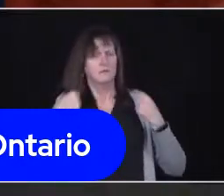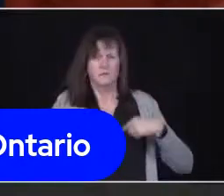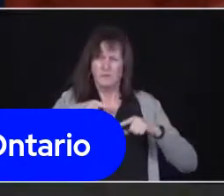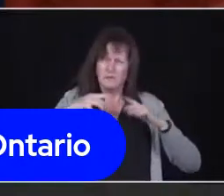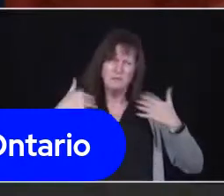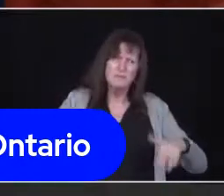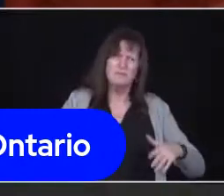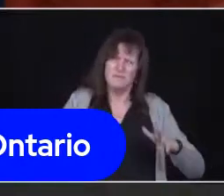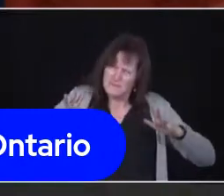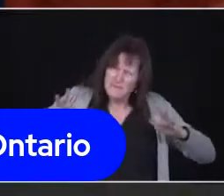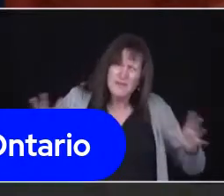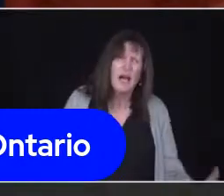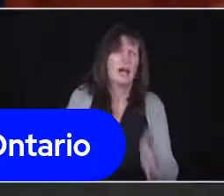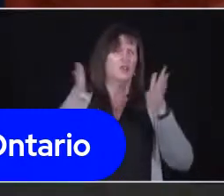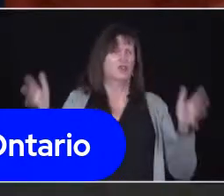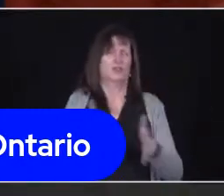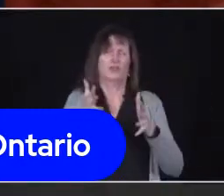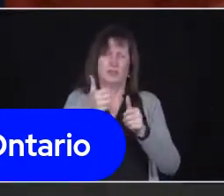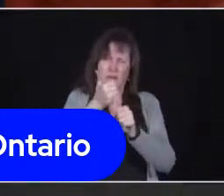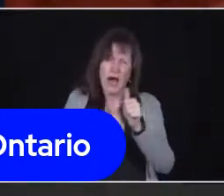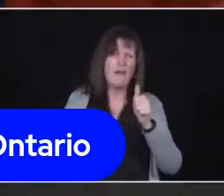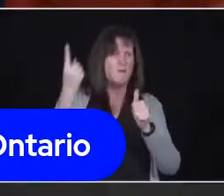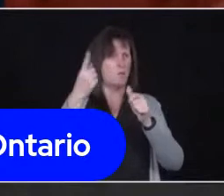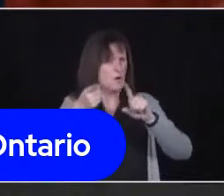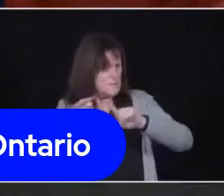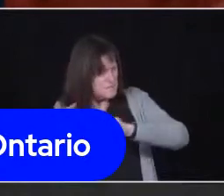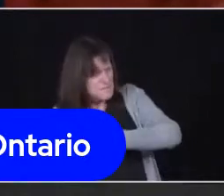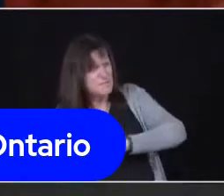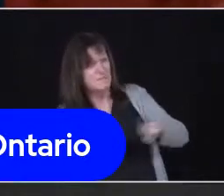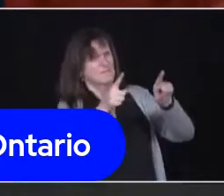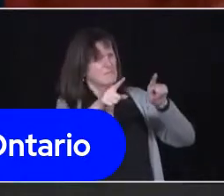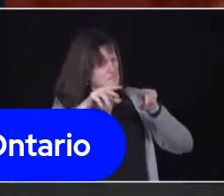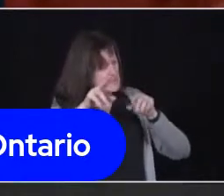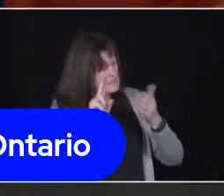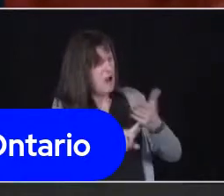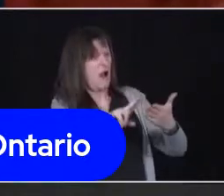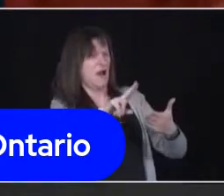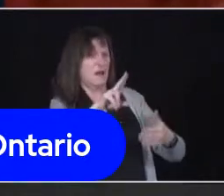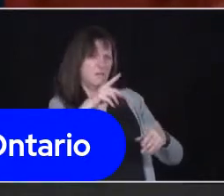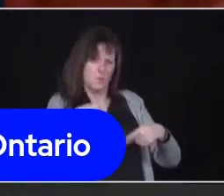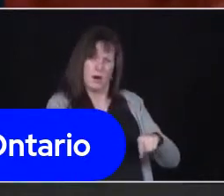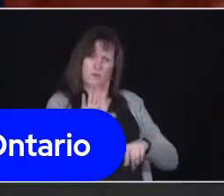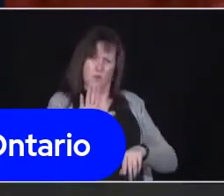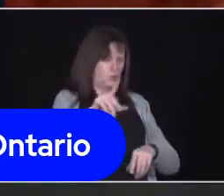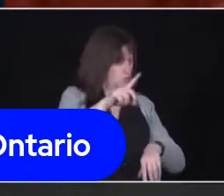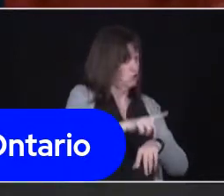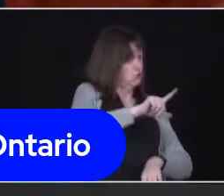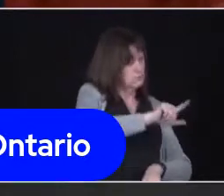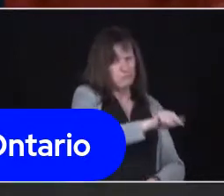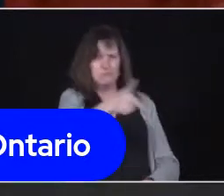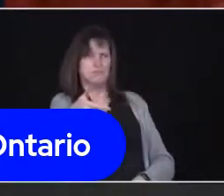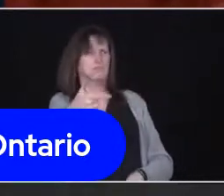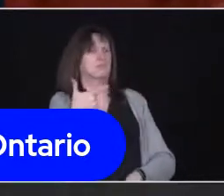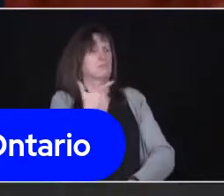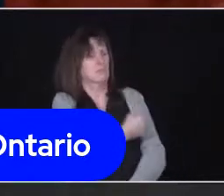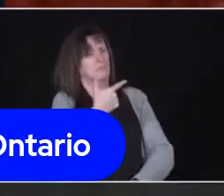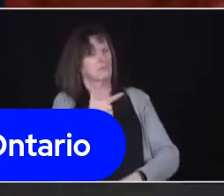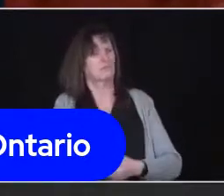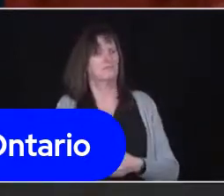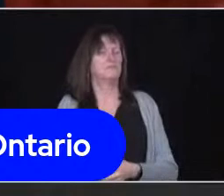the vaccine when it's your turn. I know it's been a longer winter, but now our summer is at